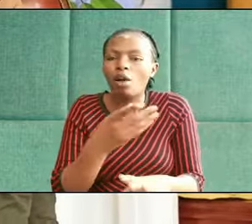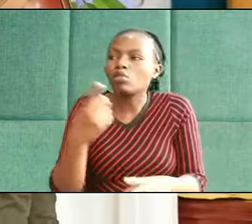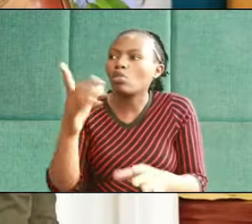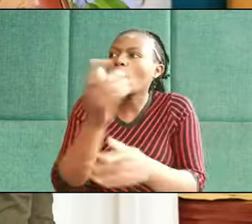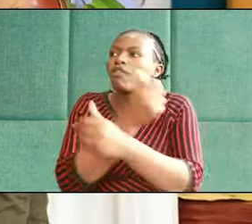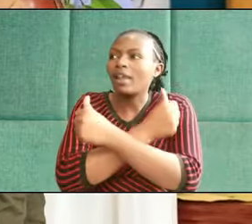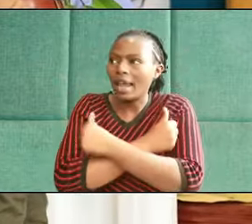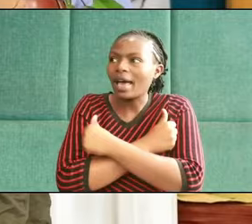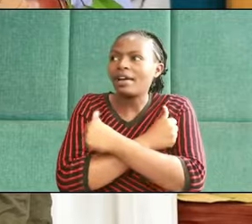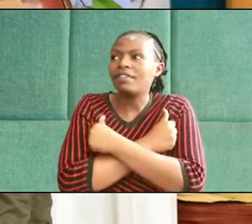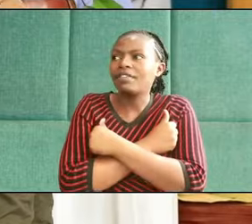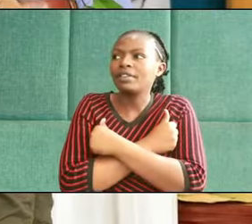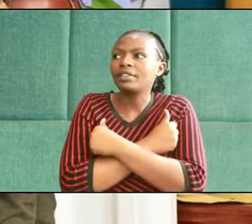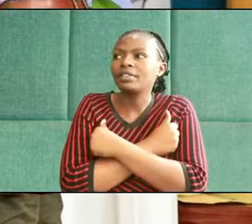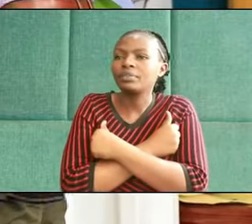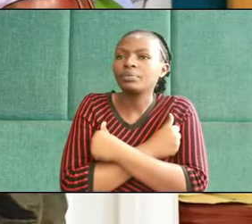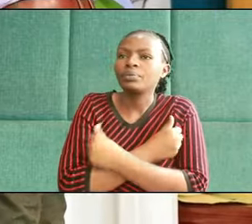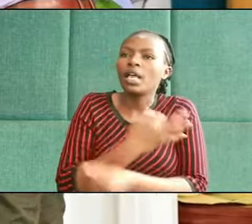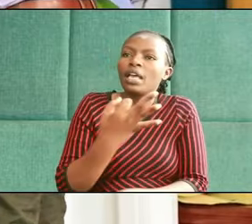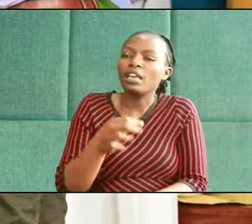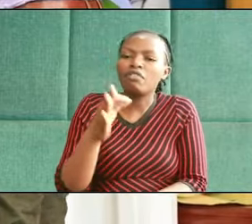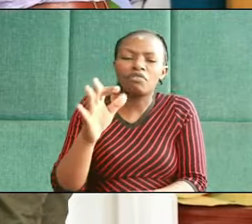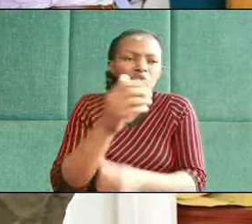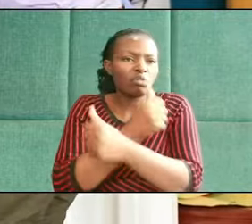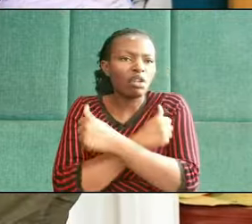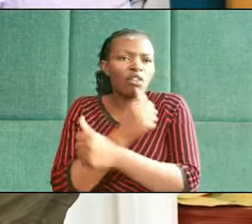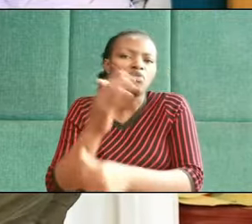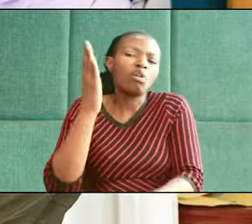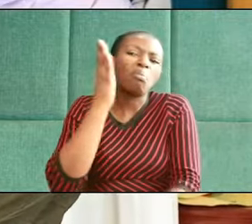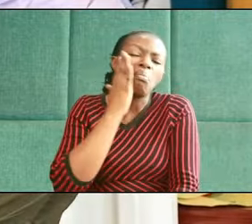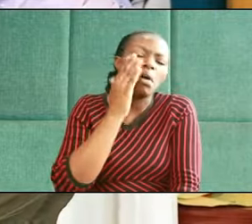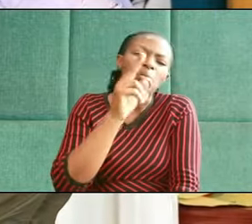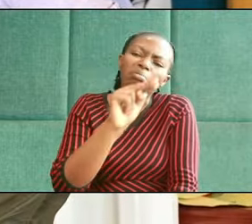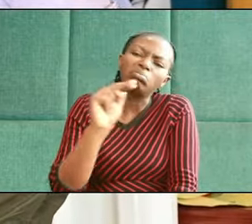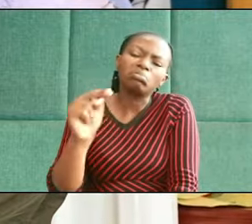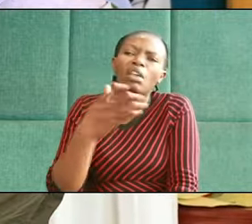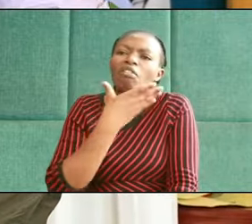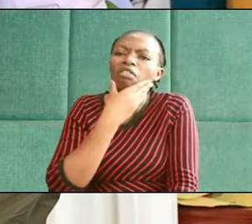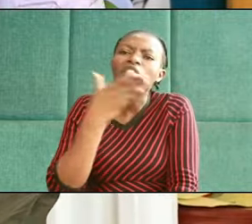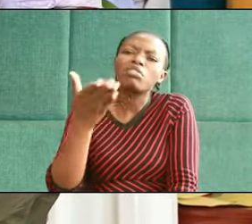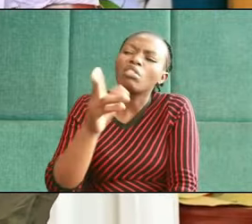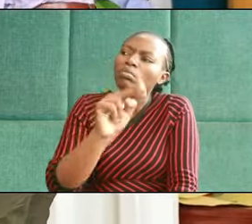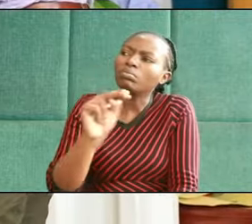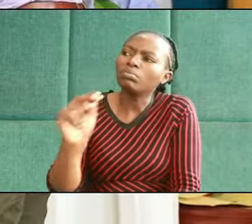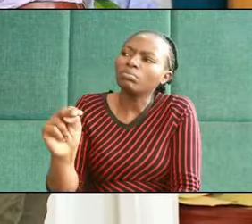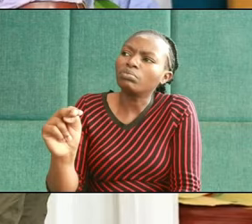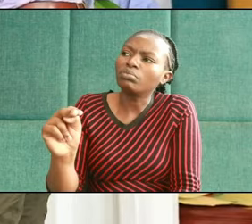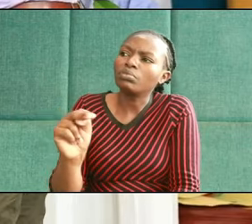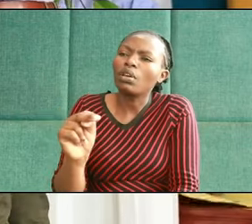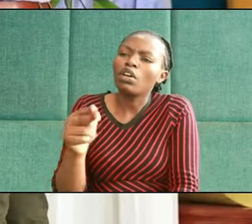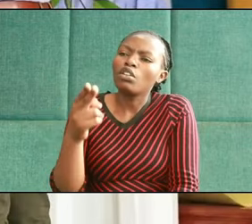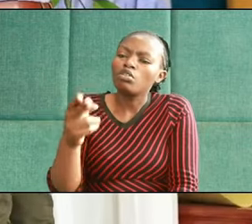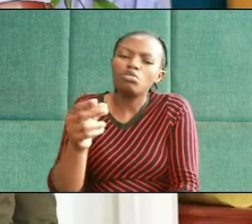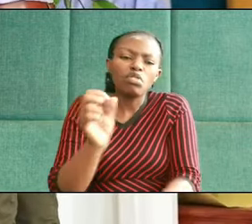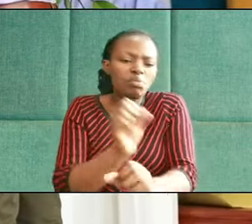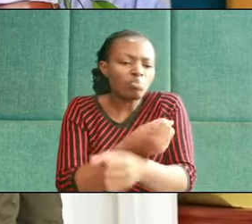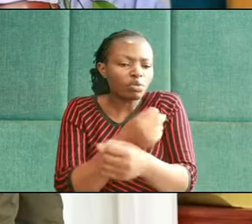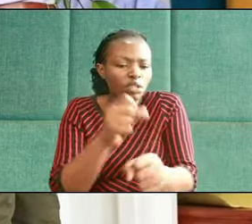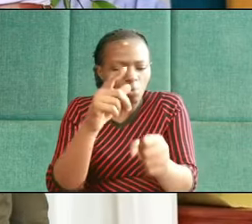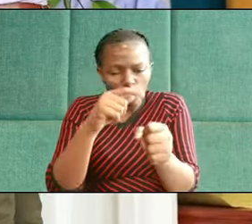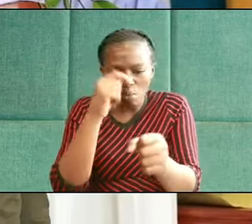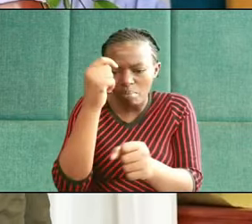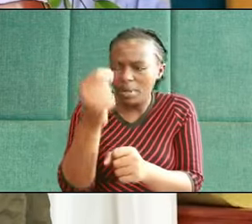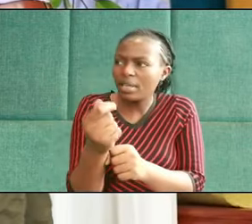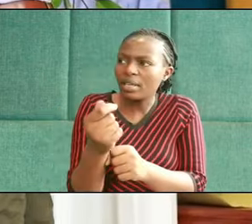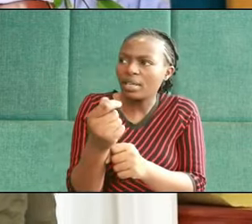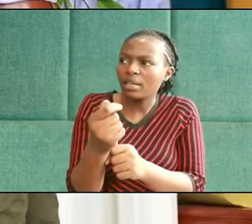stems out of love. If you don't love your mommies and your daddies, will you obey them? It's the same way with God. If